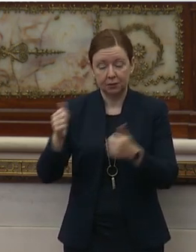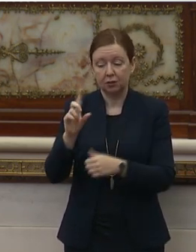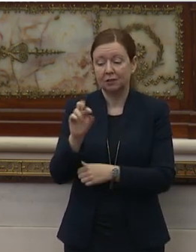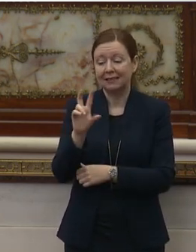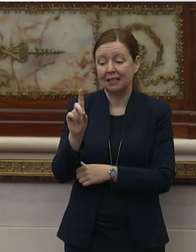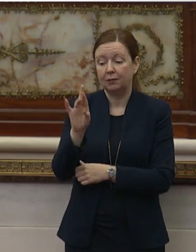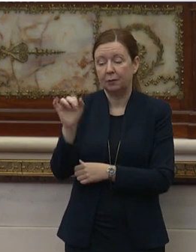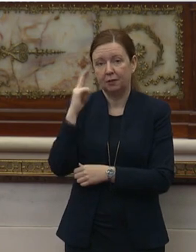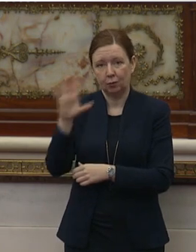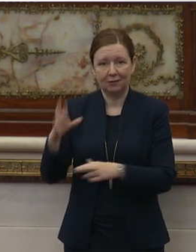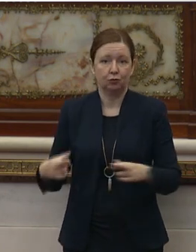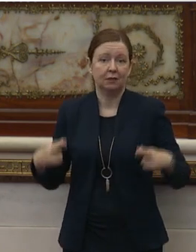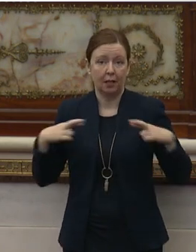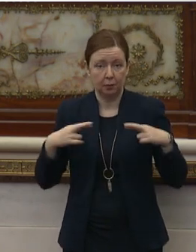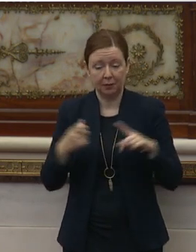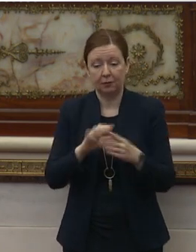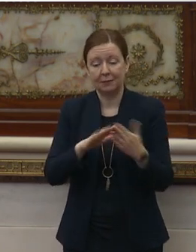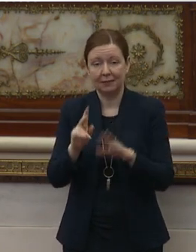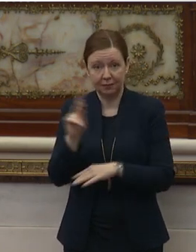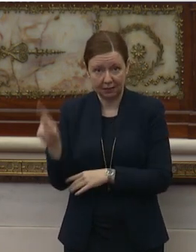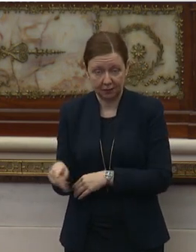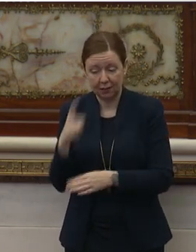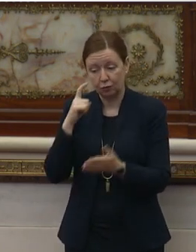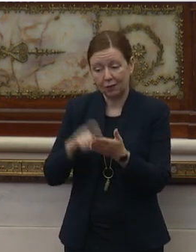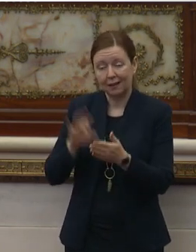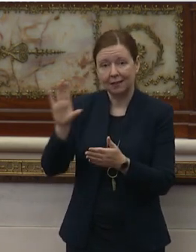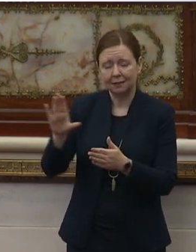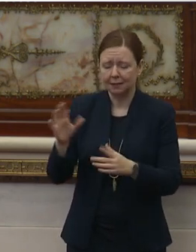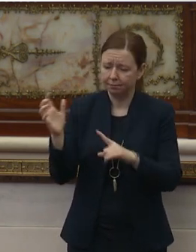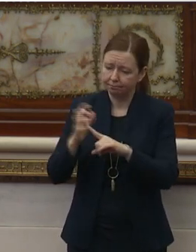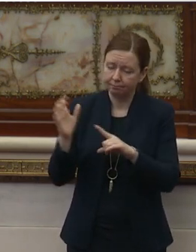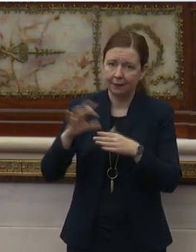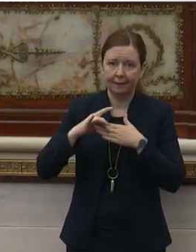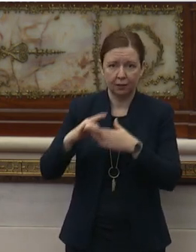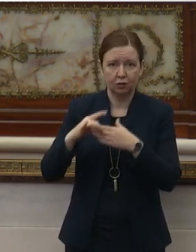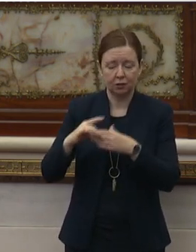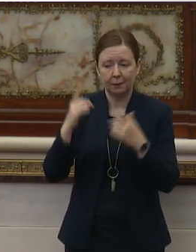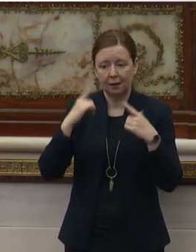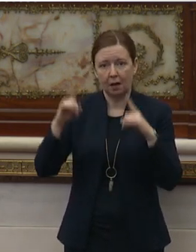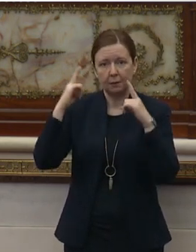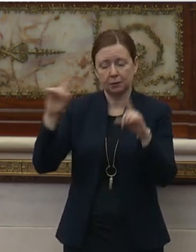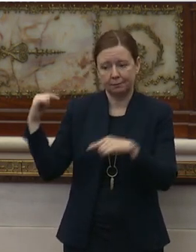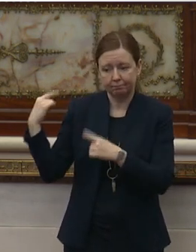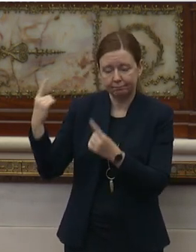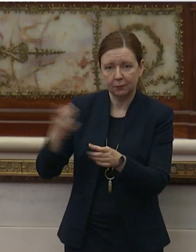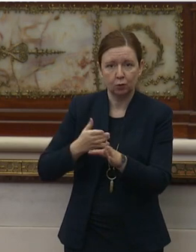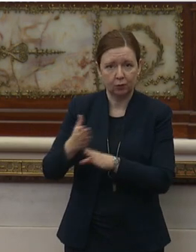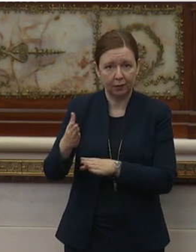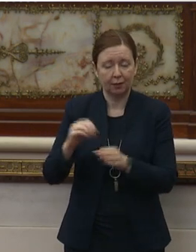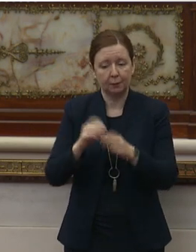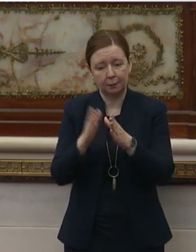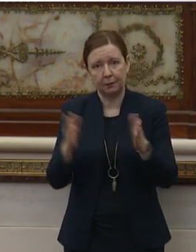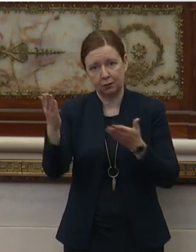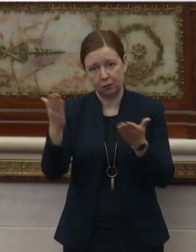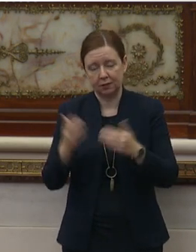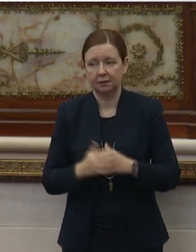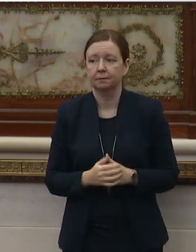on his retirement from the City of Philadelphia and recognizing his exceptional leadership and accomplishments over a distinguished career in public